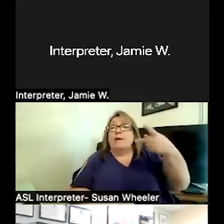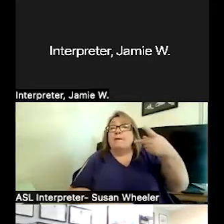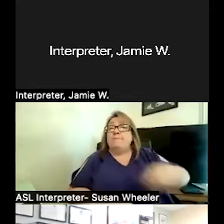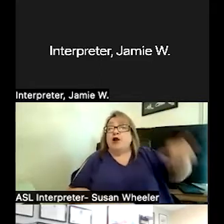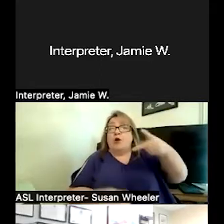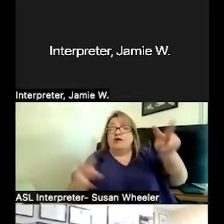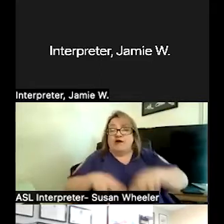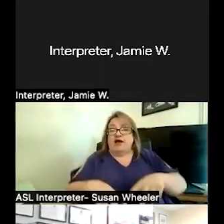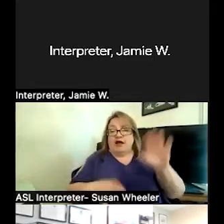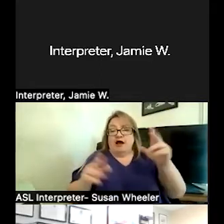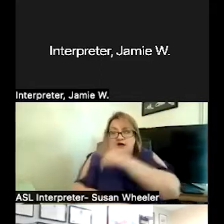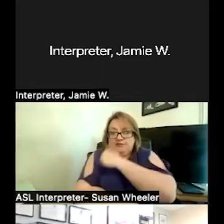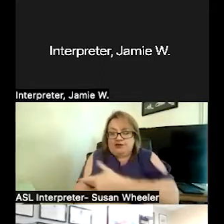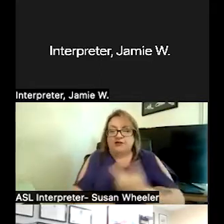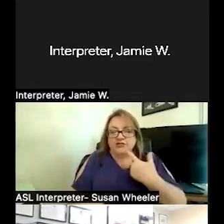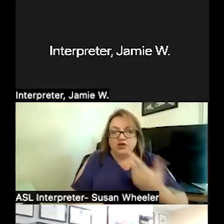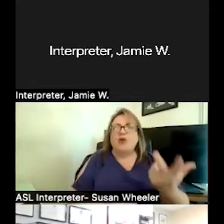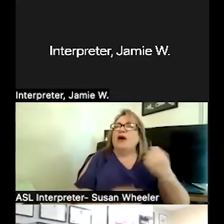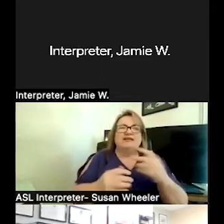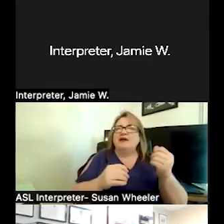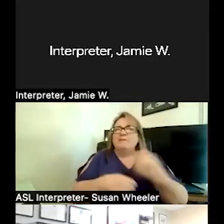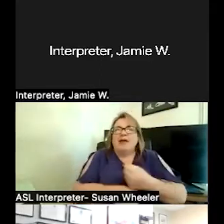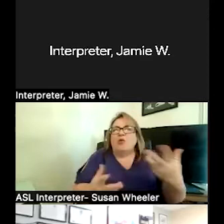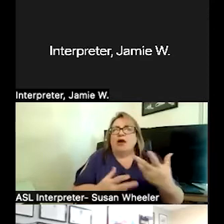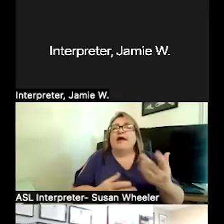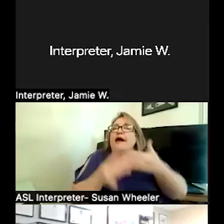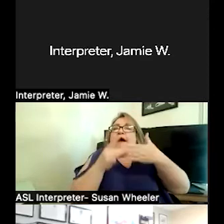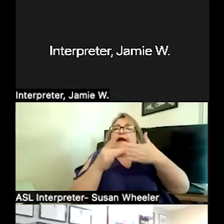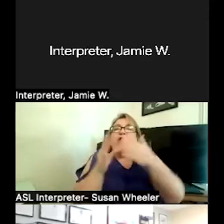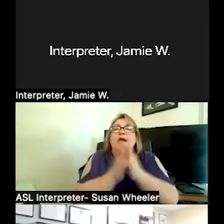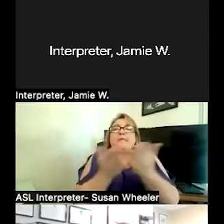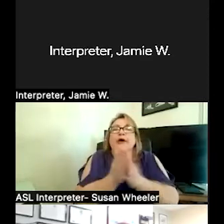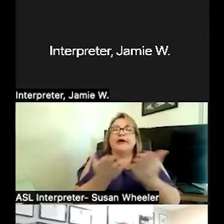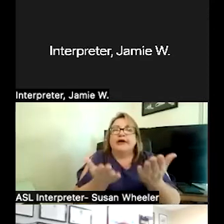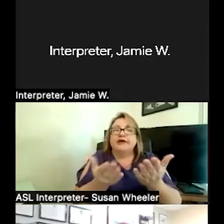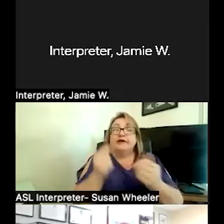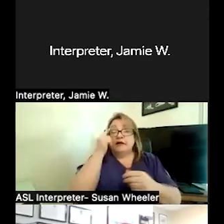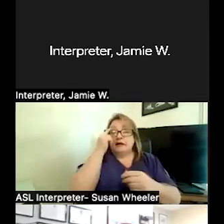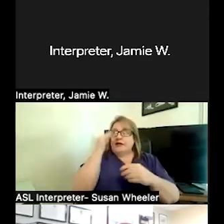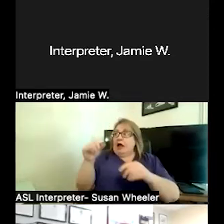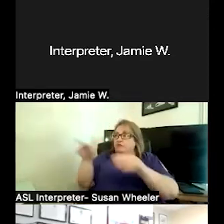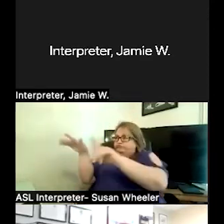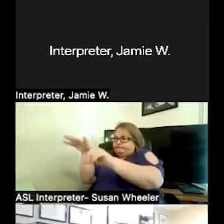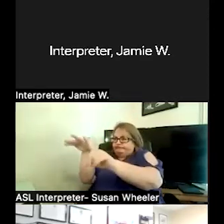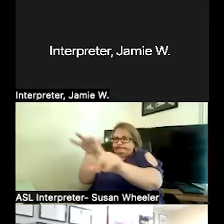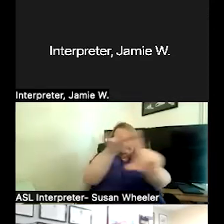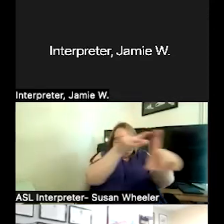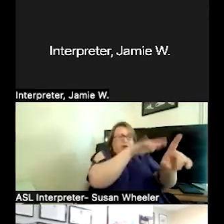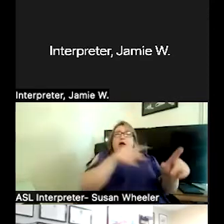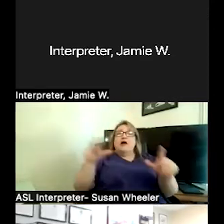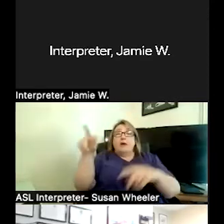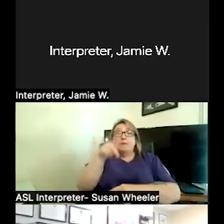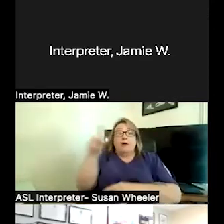to do was develop a guidebook, because now that you know what your higher risks are, like for Pomona Valley, one of the things